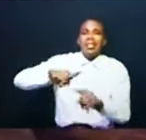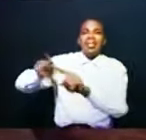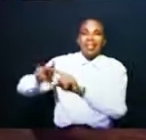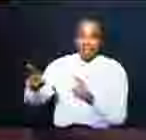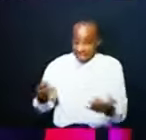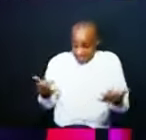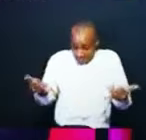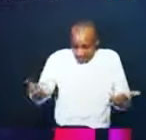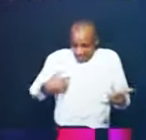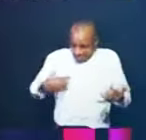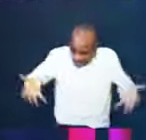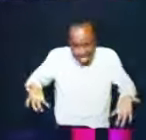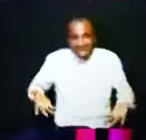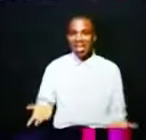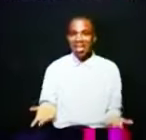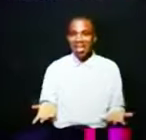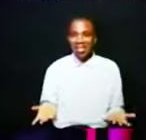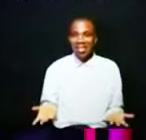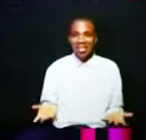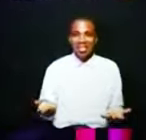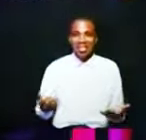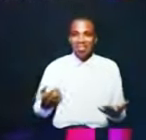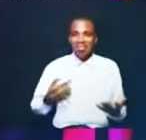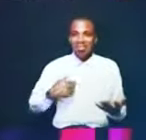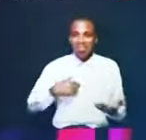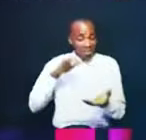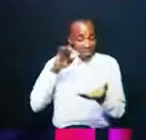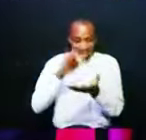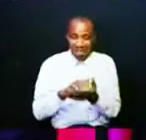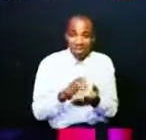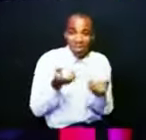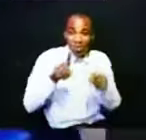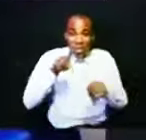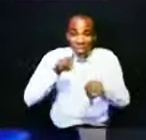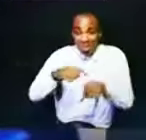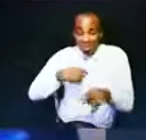Here I am today. And when I'm married, I didn't have money for